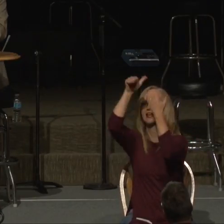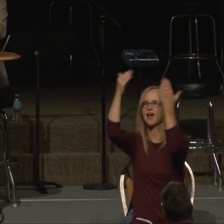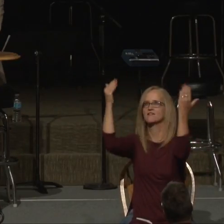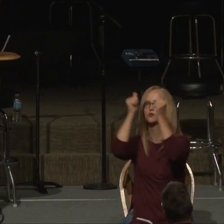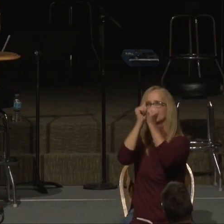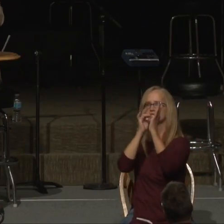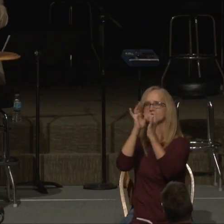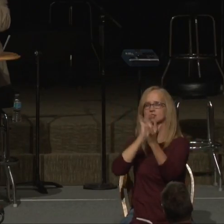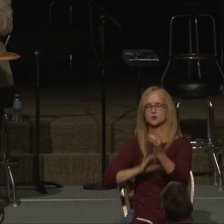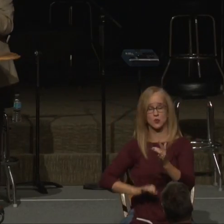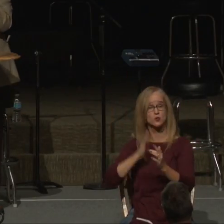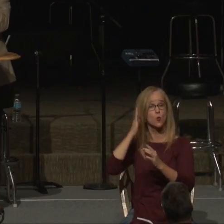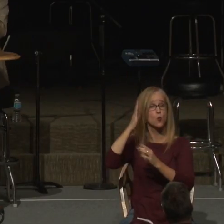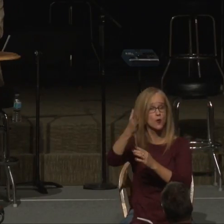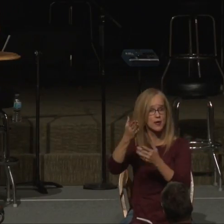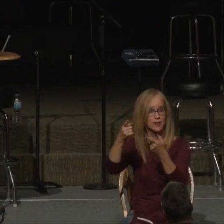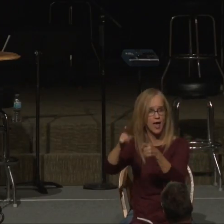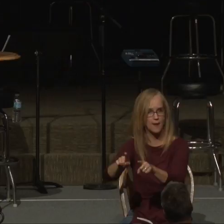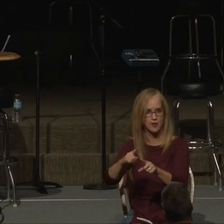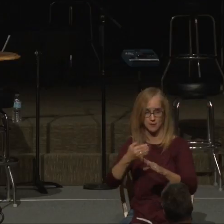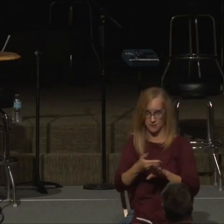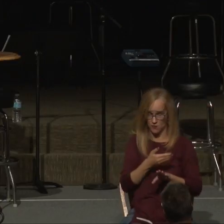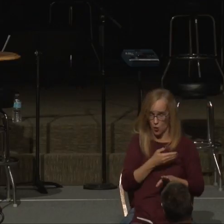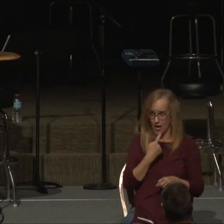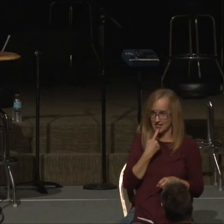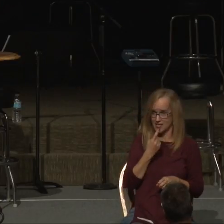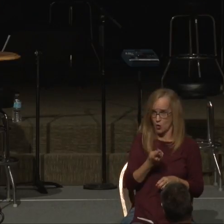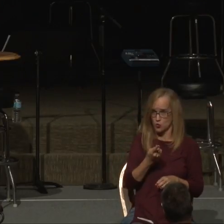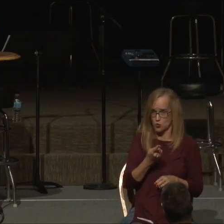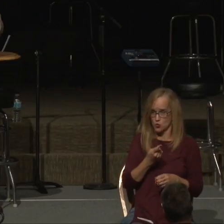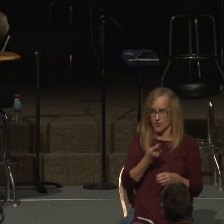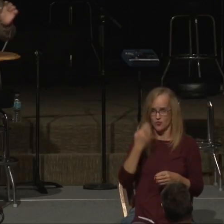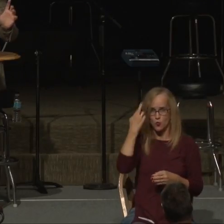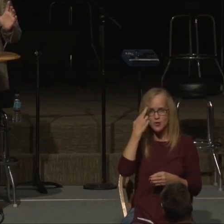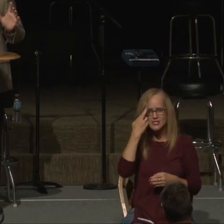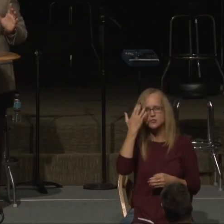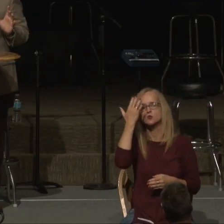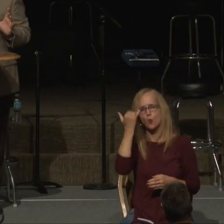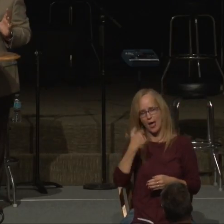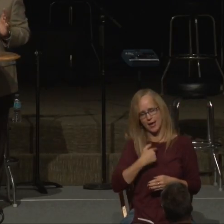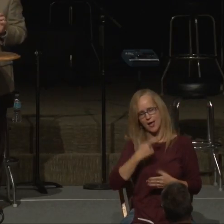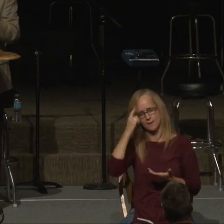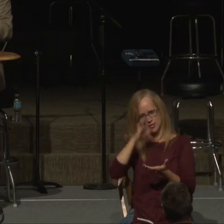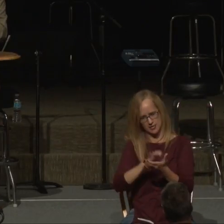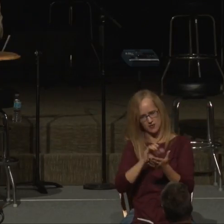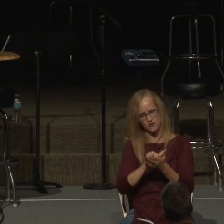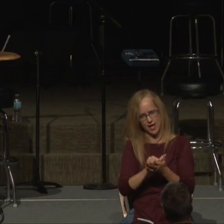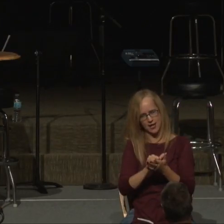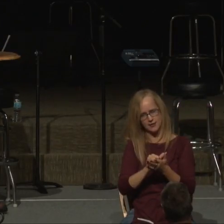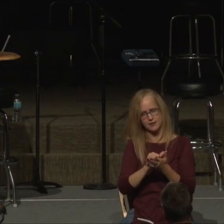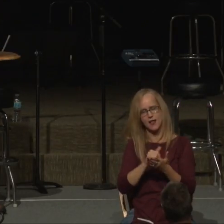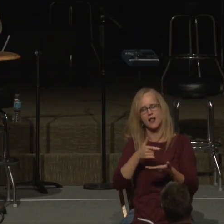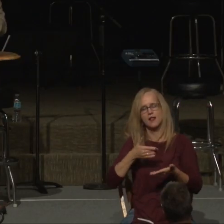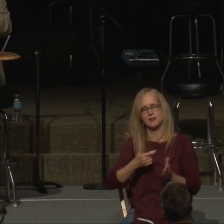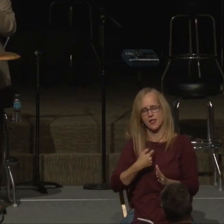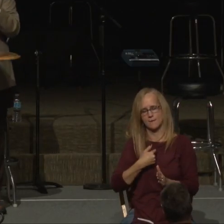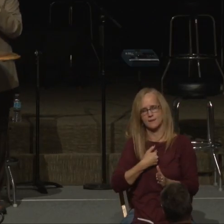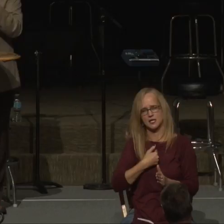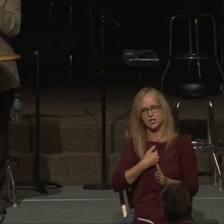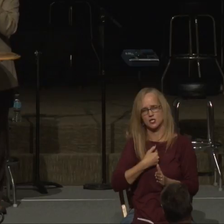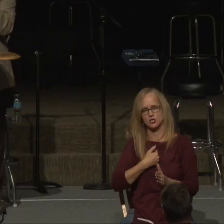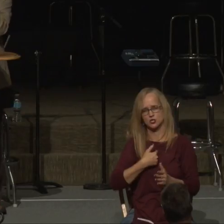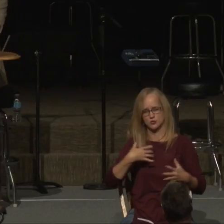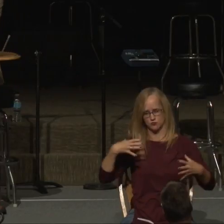It will happen. Now, before I tell you the definitive reasons why I believe that, let me just draw